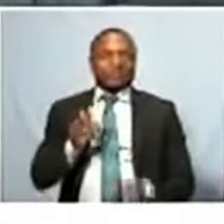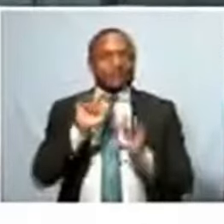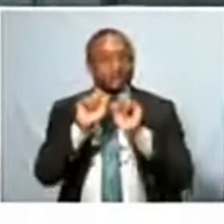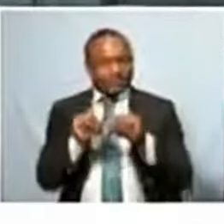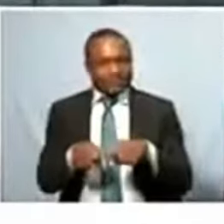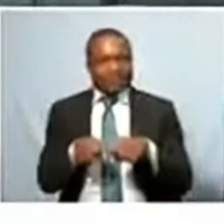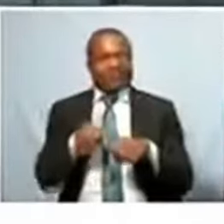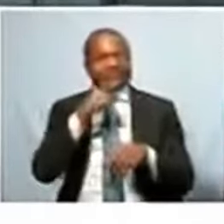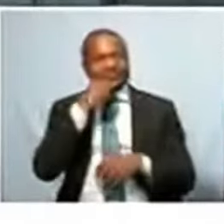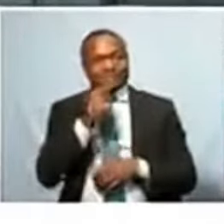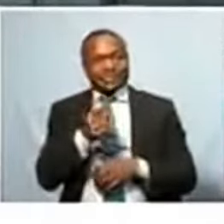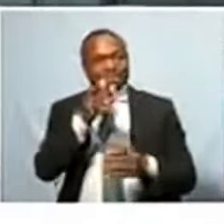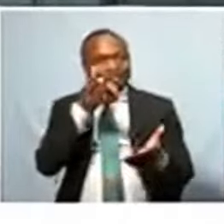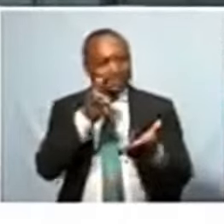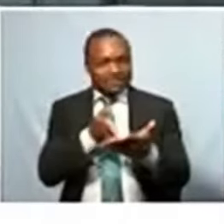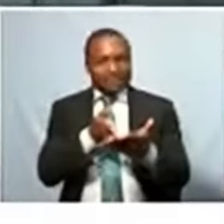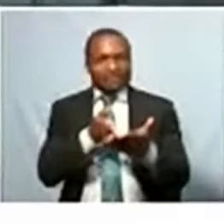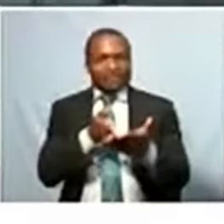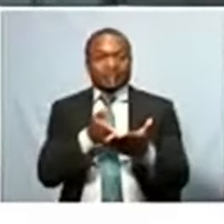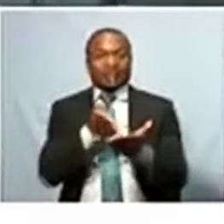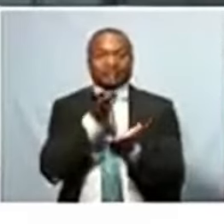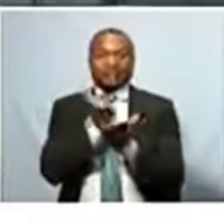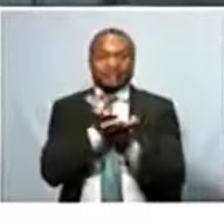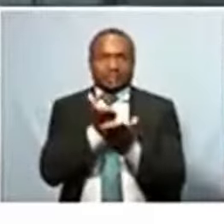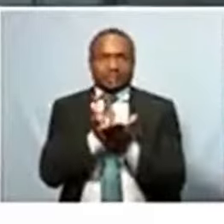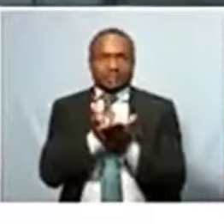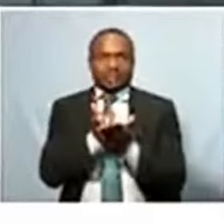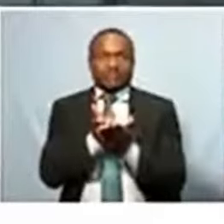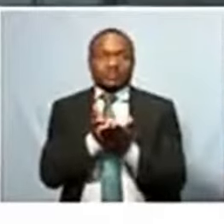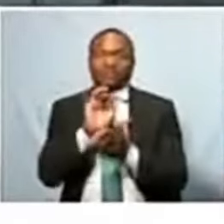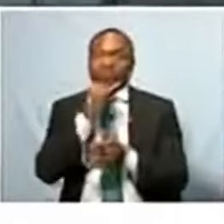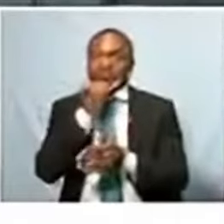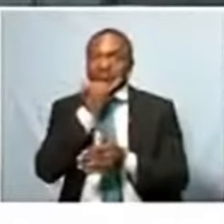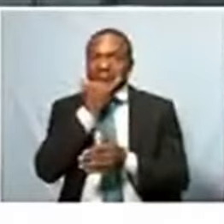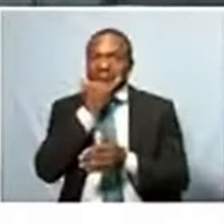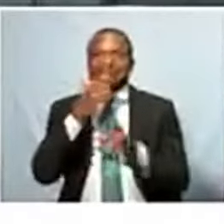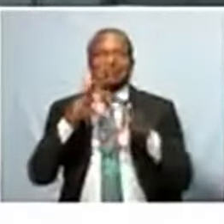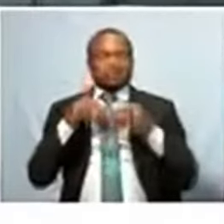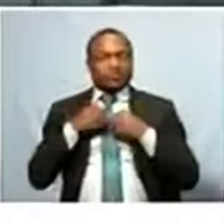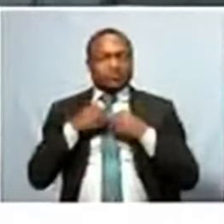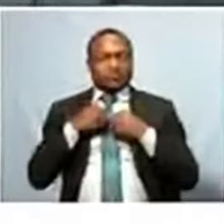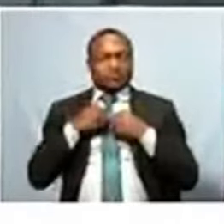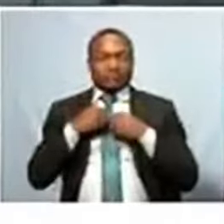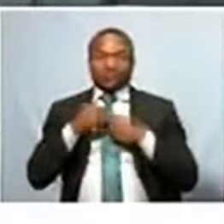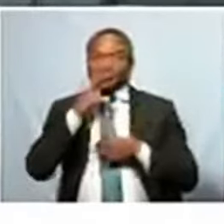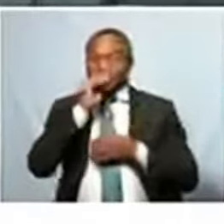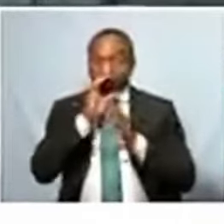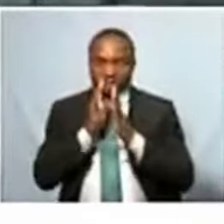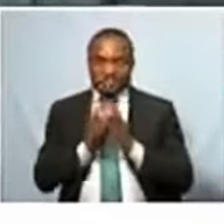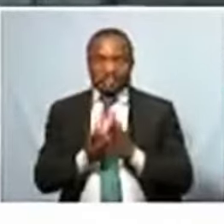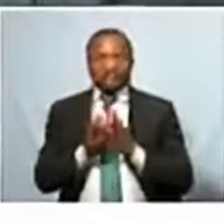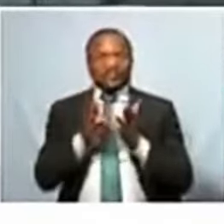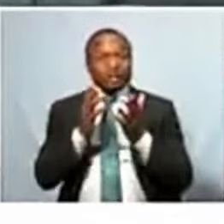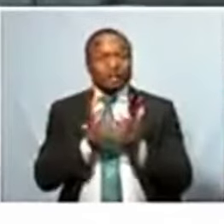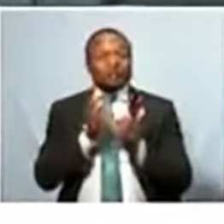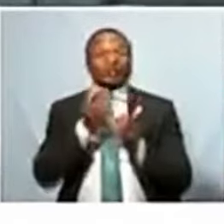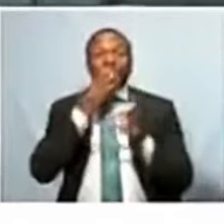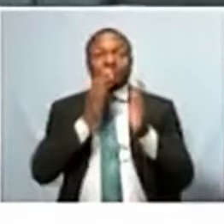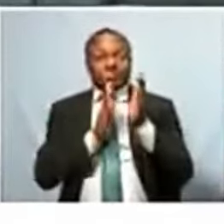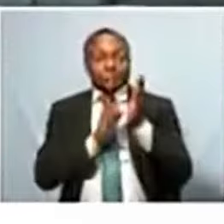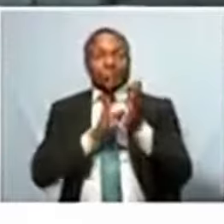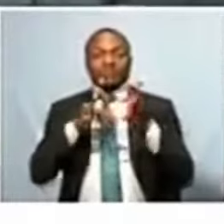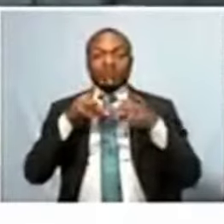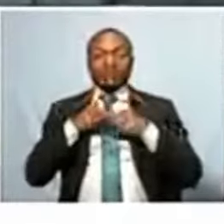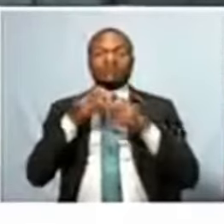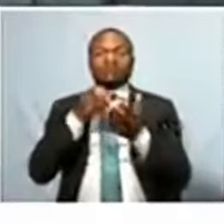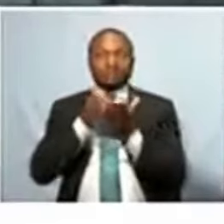be able to say this is a motion which you wrongly admitted in the House. Madam Speaker, I want to praise you for admitting